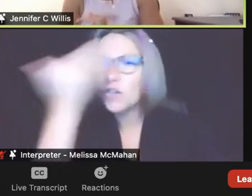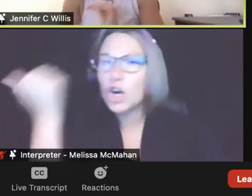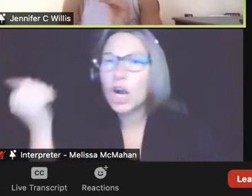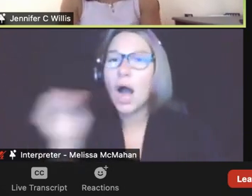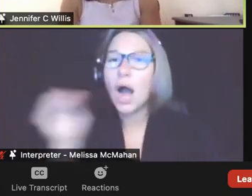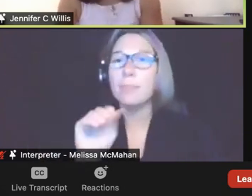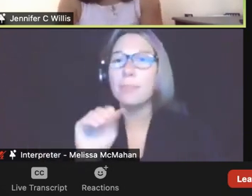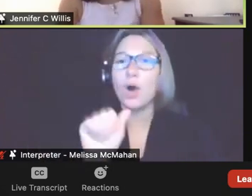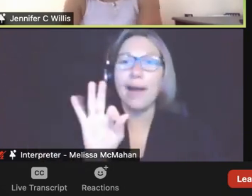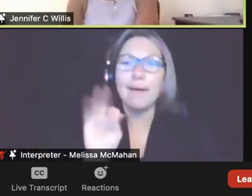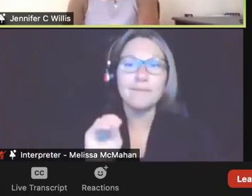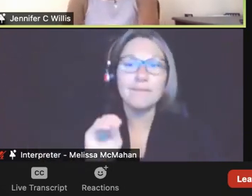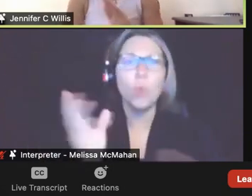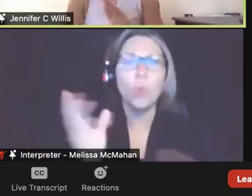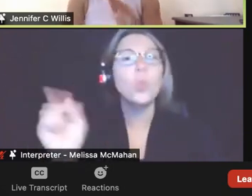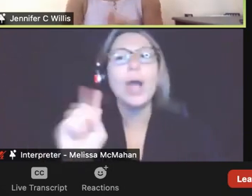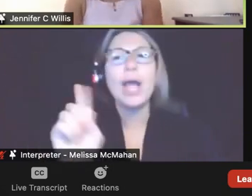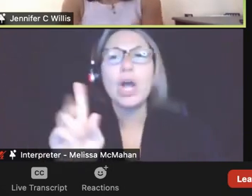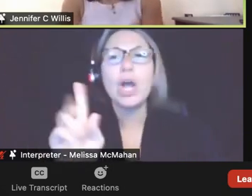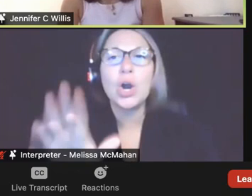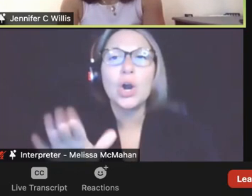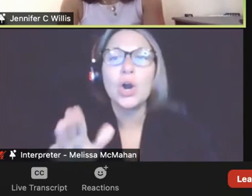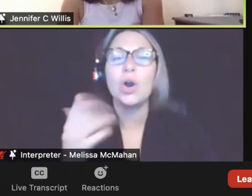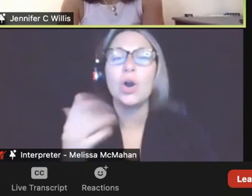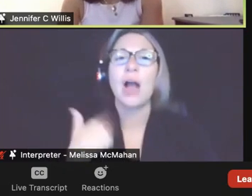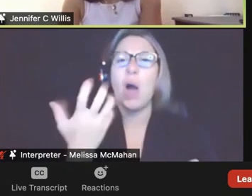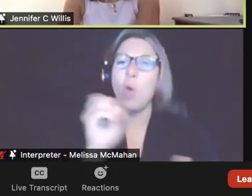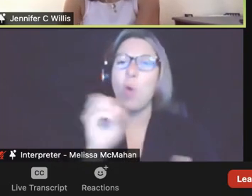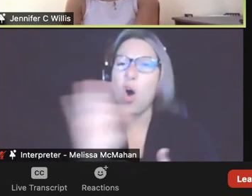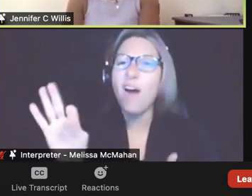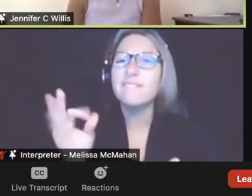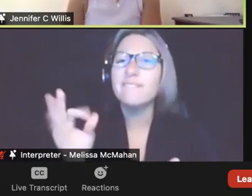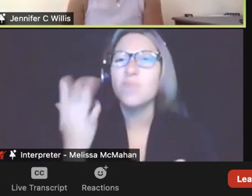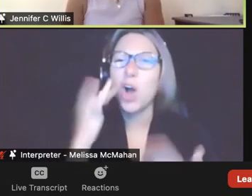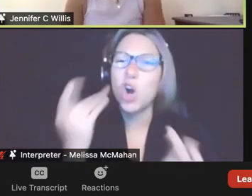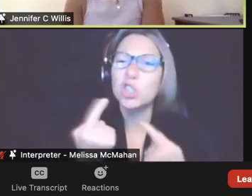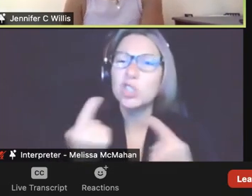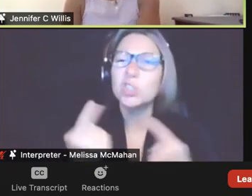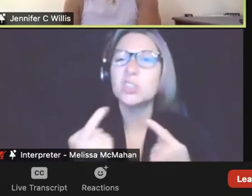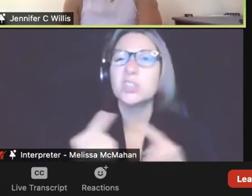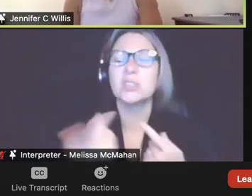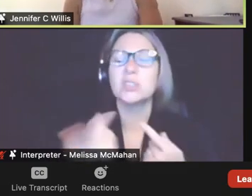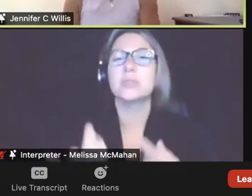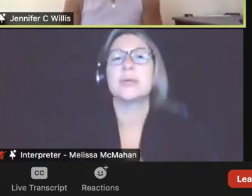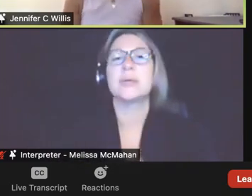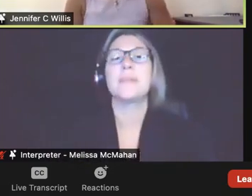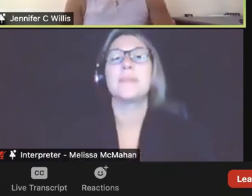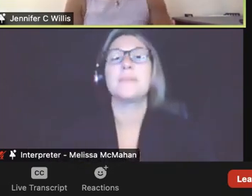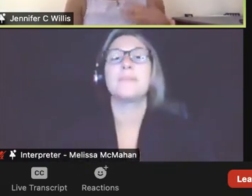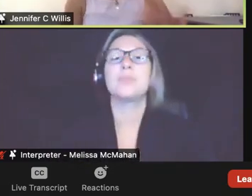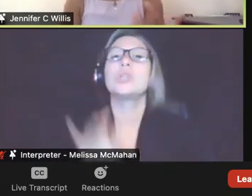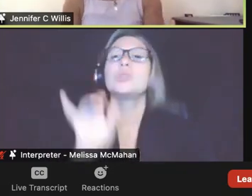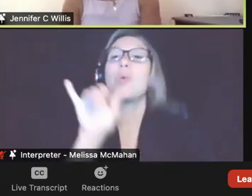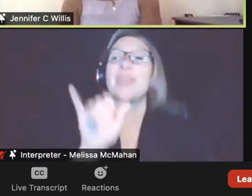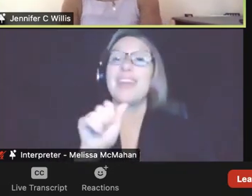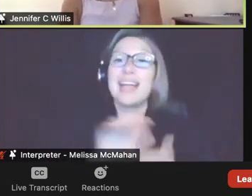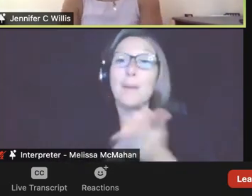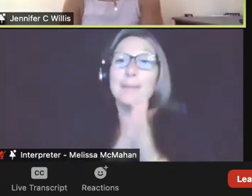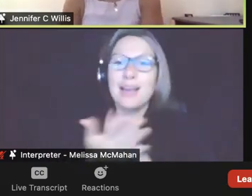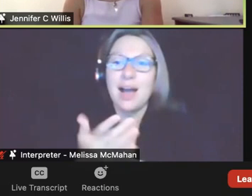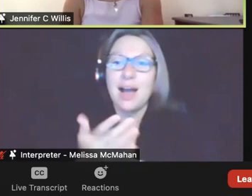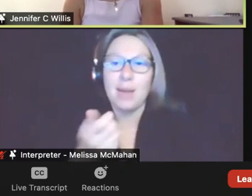on, or where are they? Or I'd like them to be taken off because it hurts. So these can become an expressive